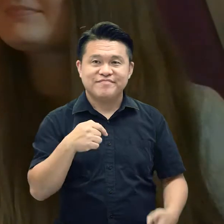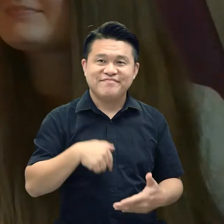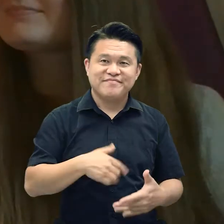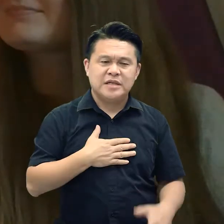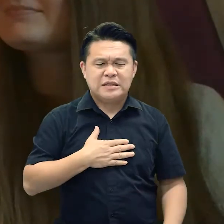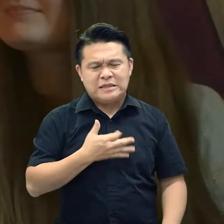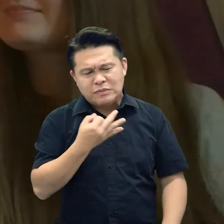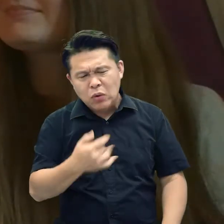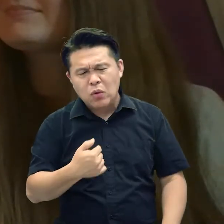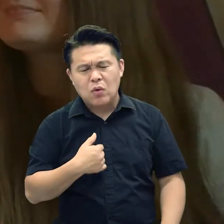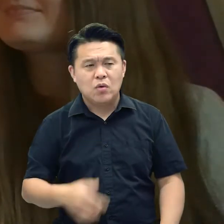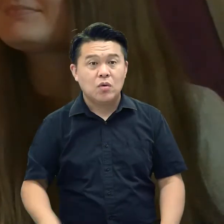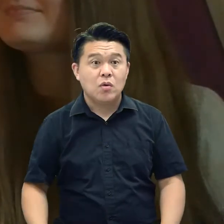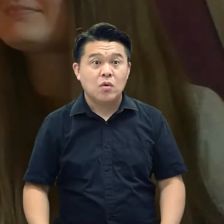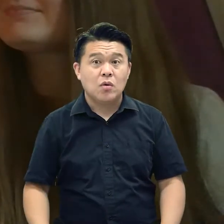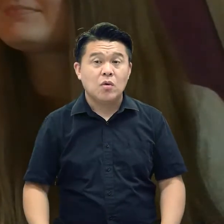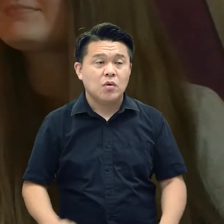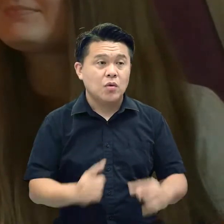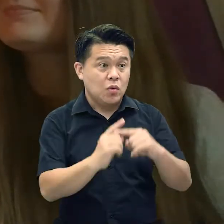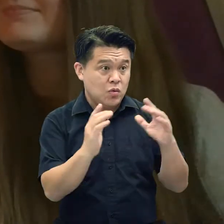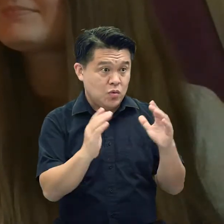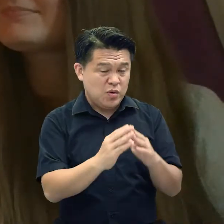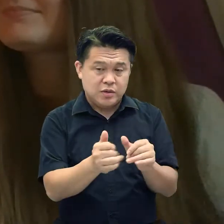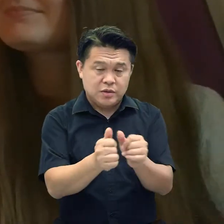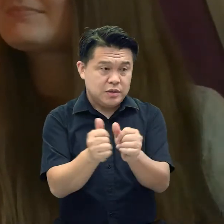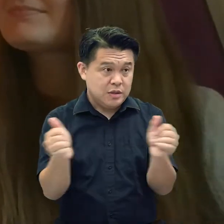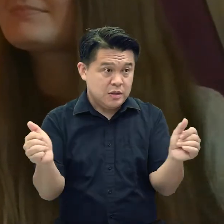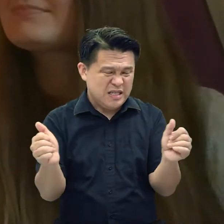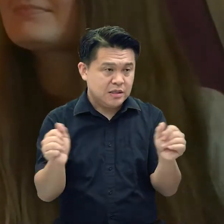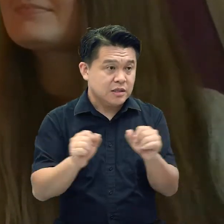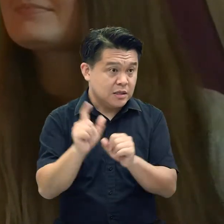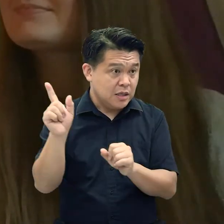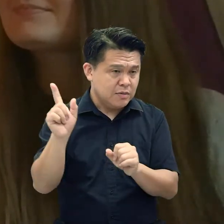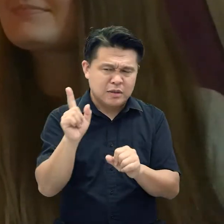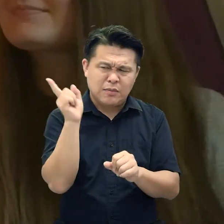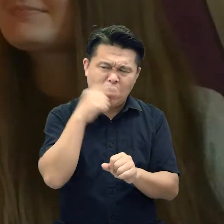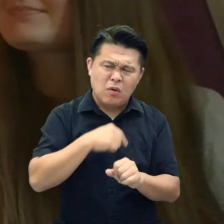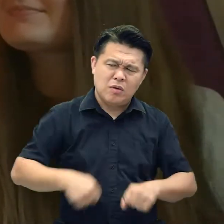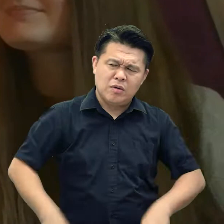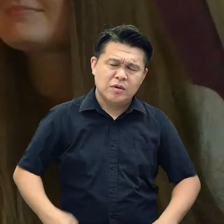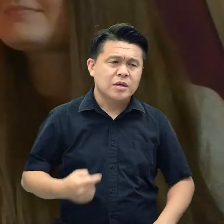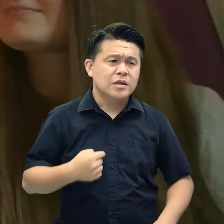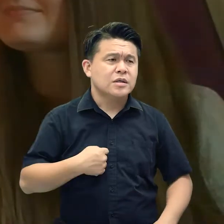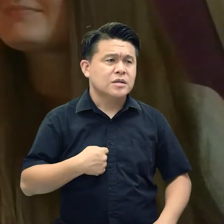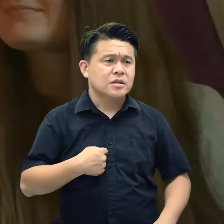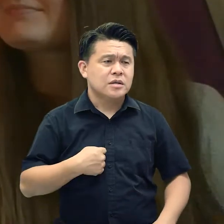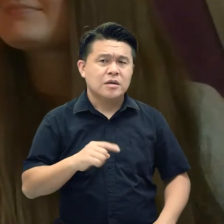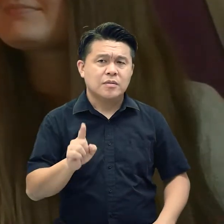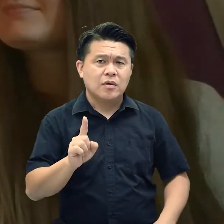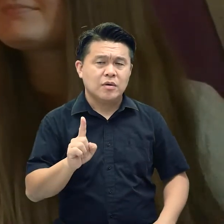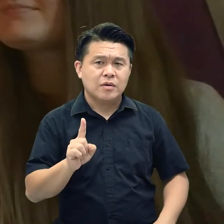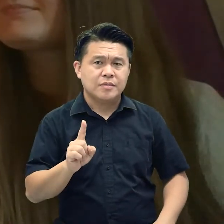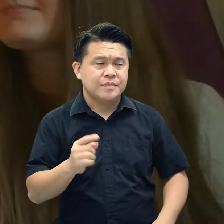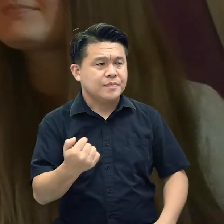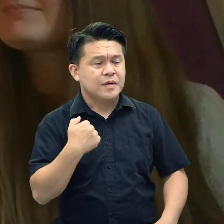struggle inside of me, you know, because a lot of men were really like perverted,